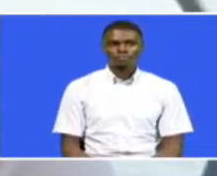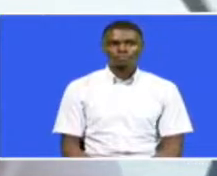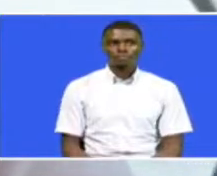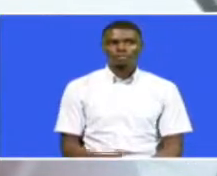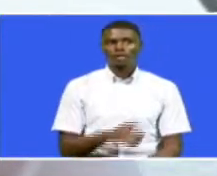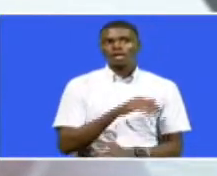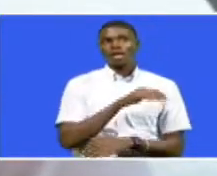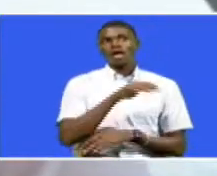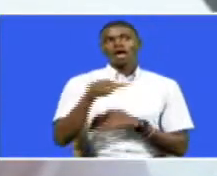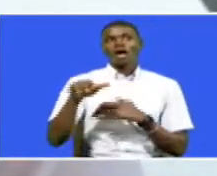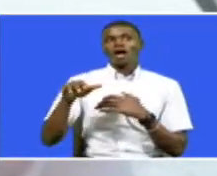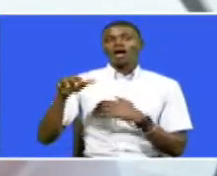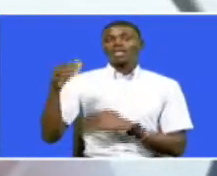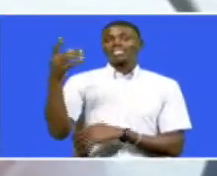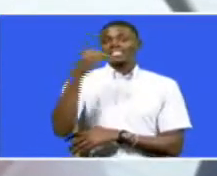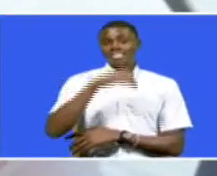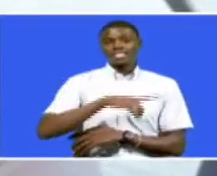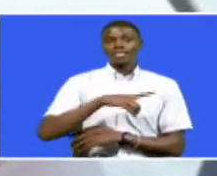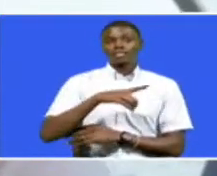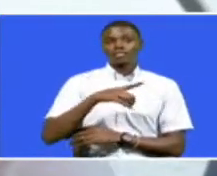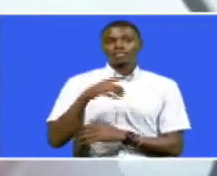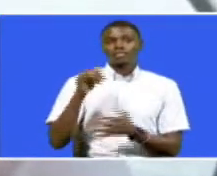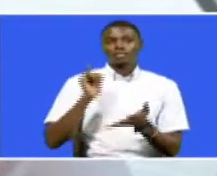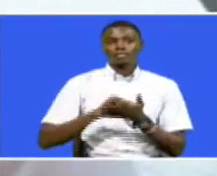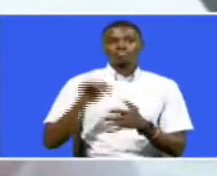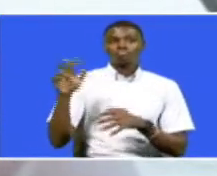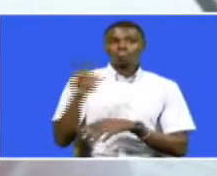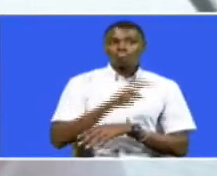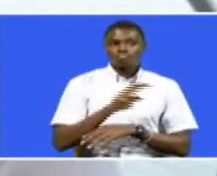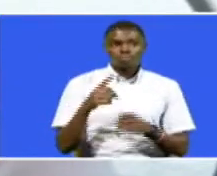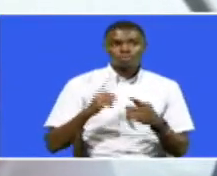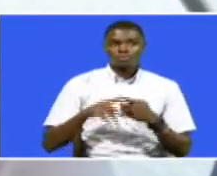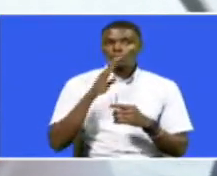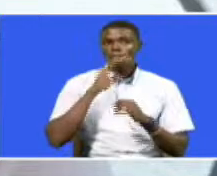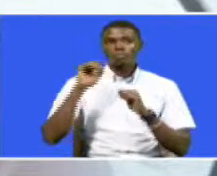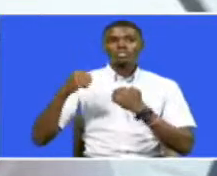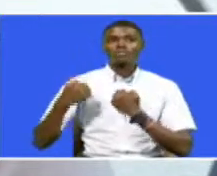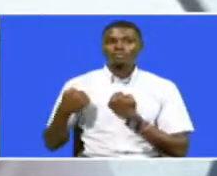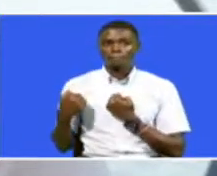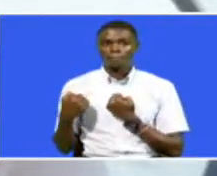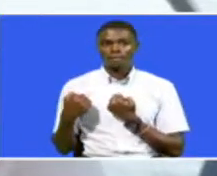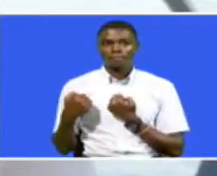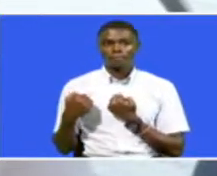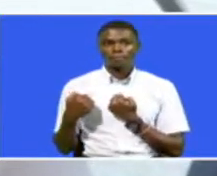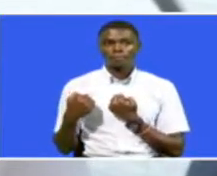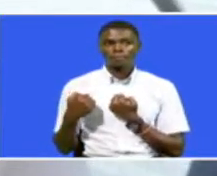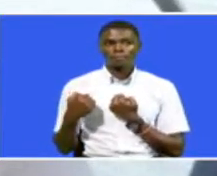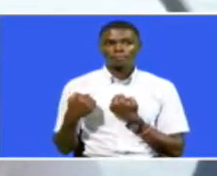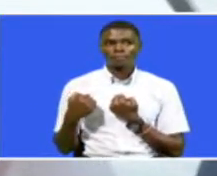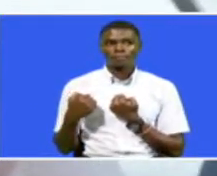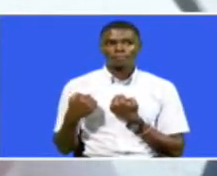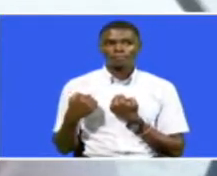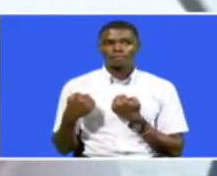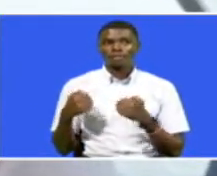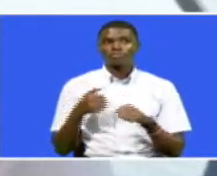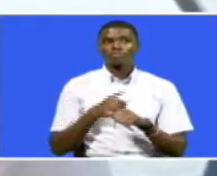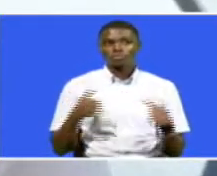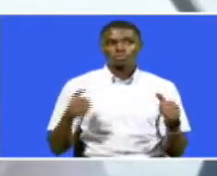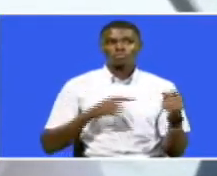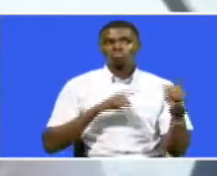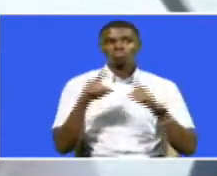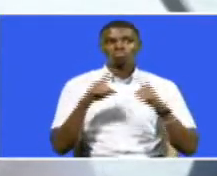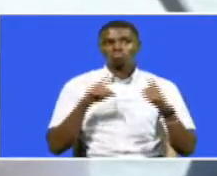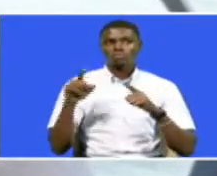Our routes are also designed in a way that's surveyed to be more safe. So it's rare for us to come across